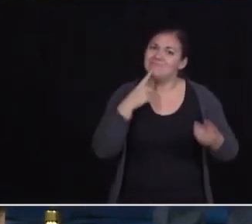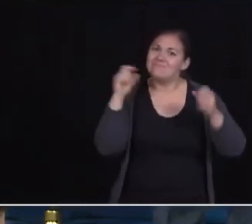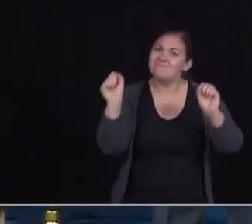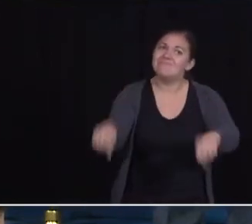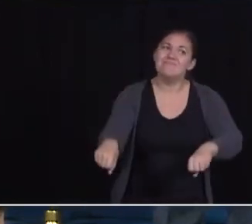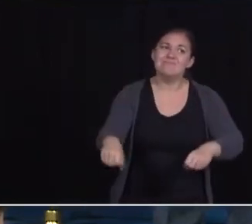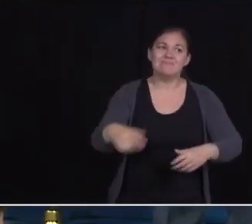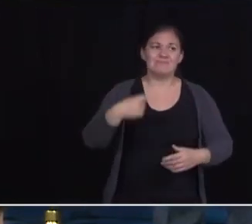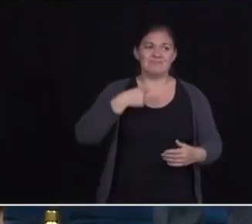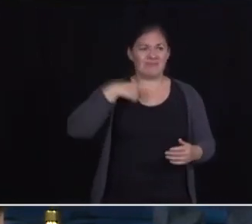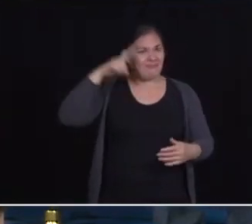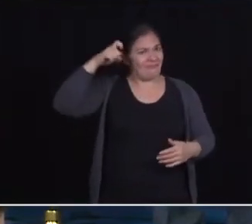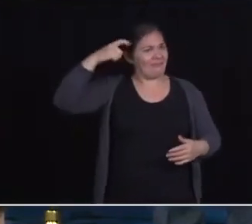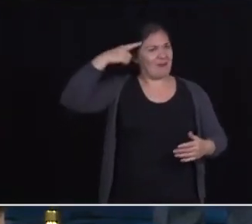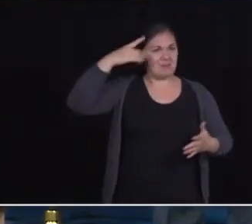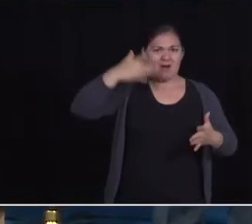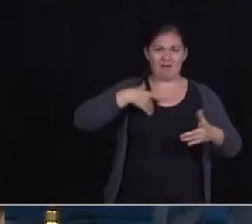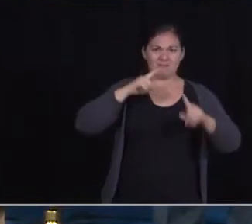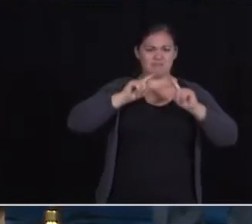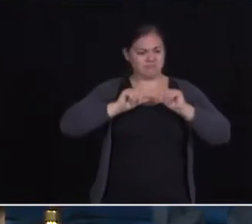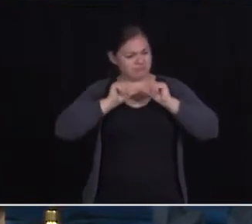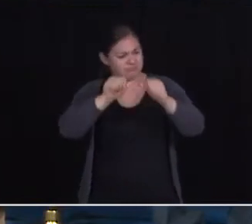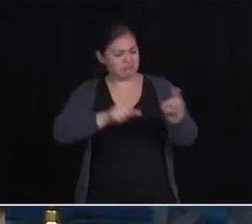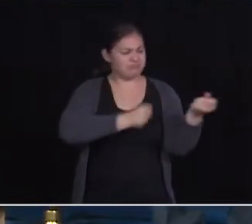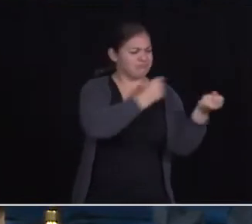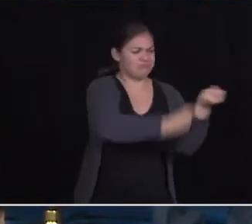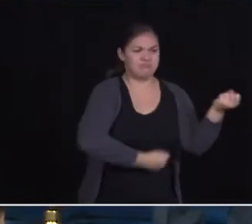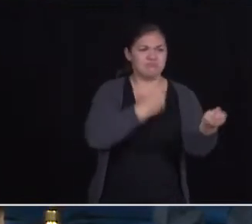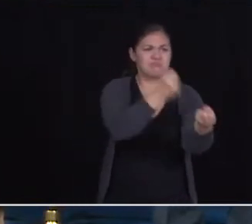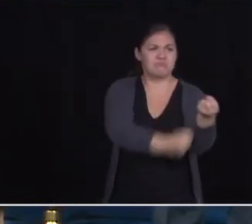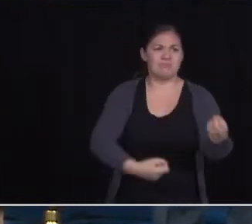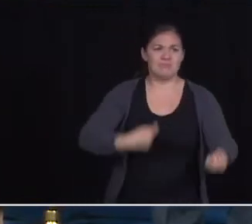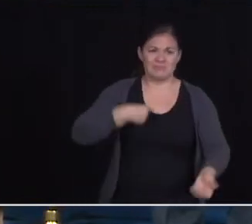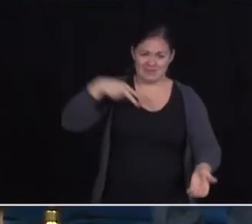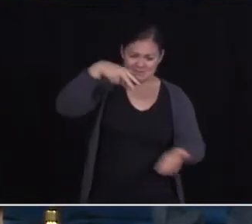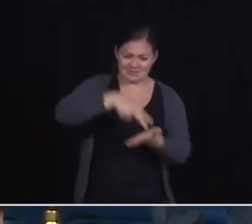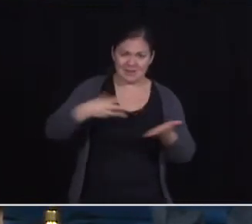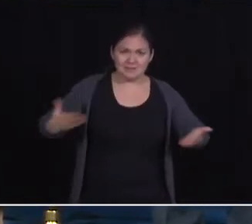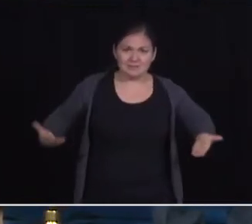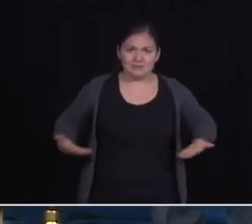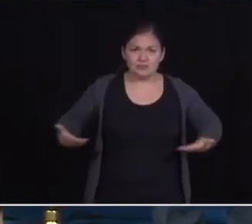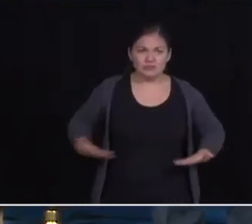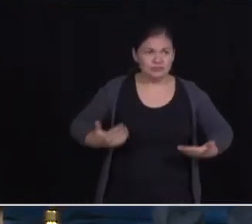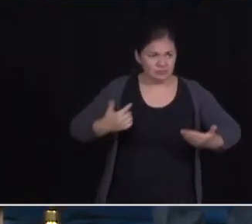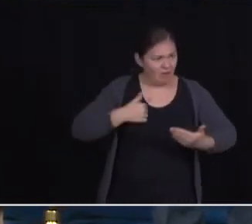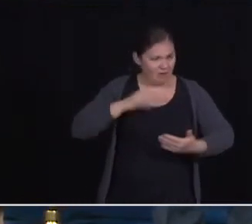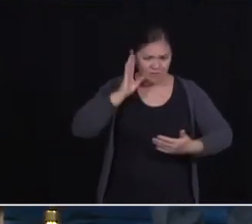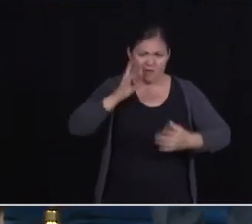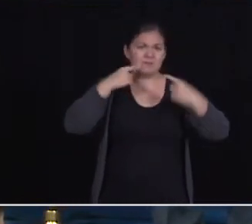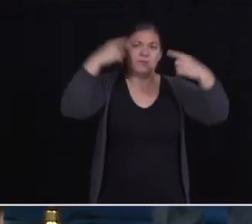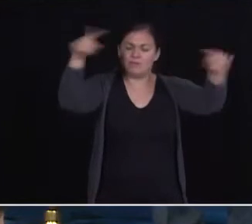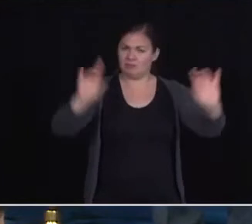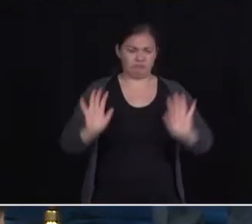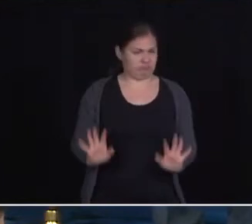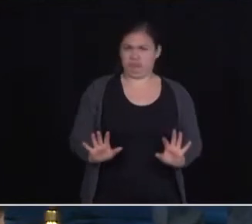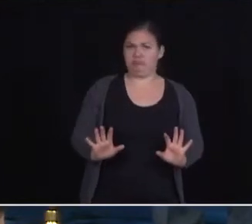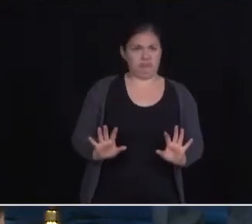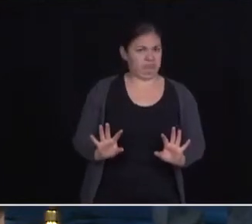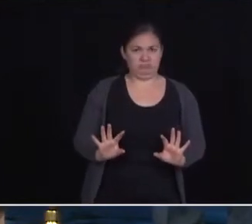get through this. As sure as I'm standing here, we will get through this together. The whole world is going through this. And the